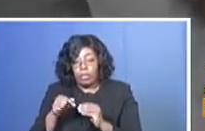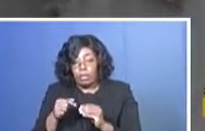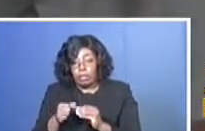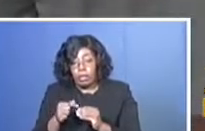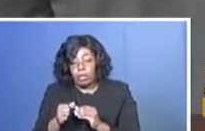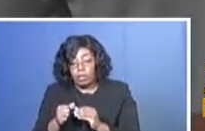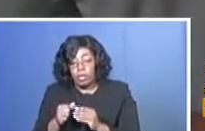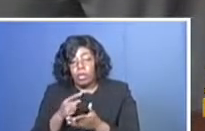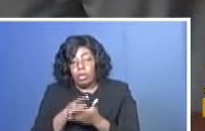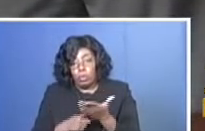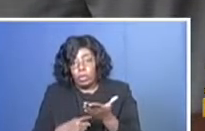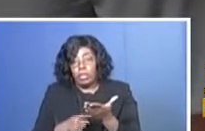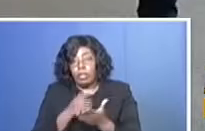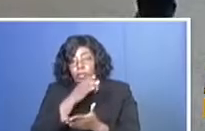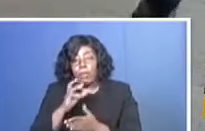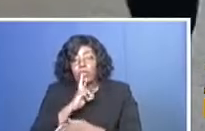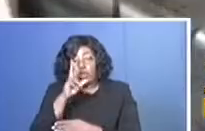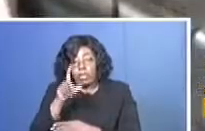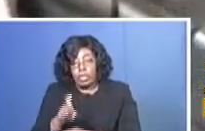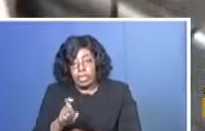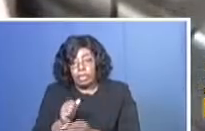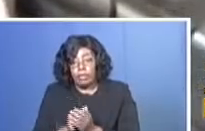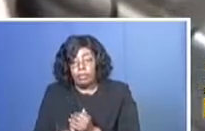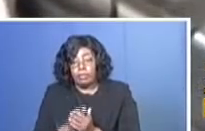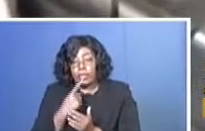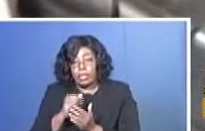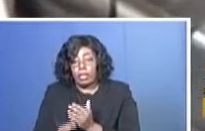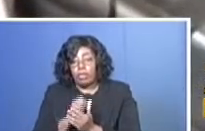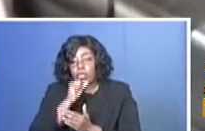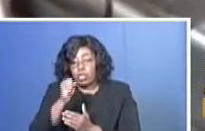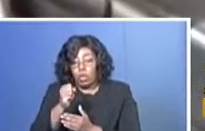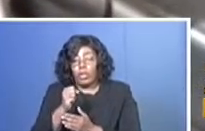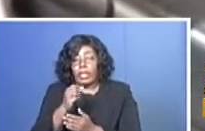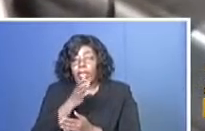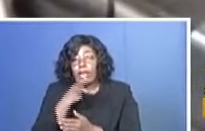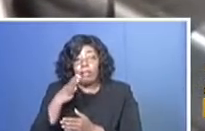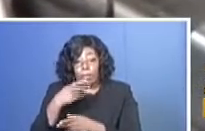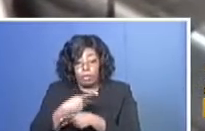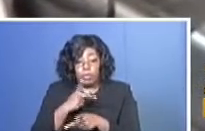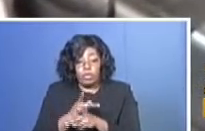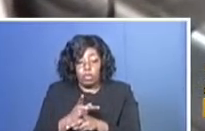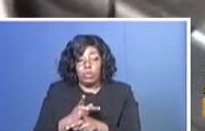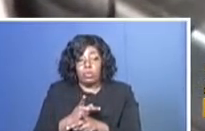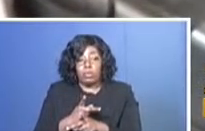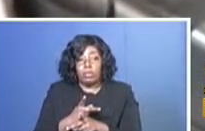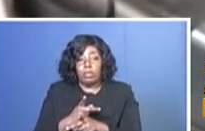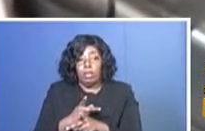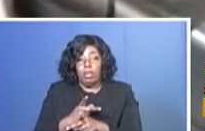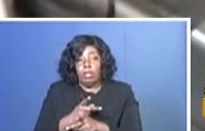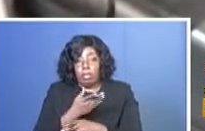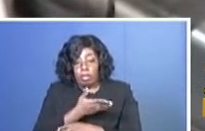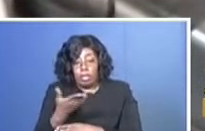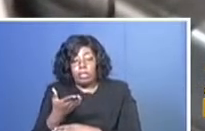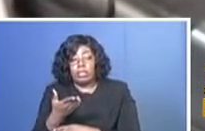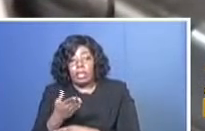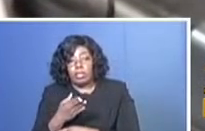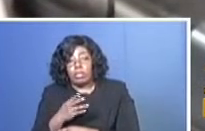pressing needs. They will ensure that farmers produce the goods that are in greatest